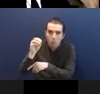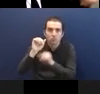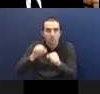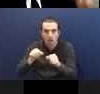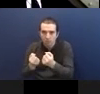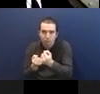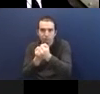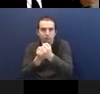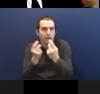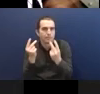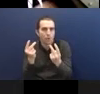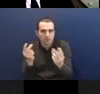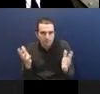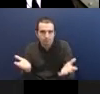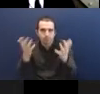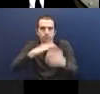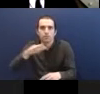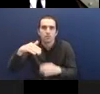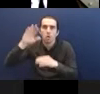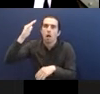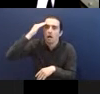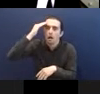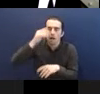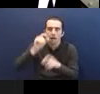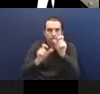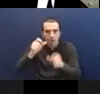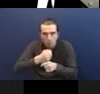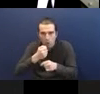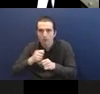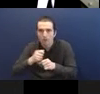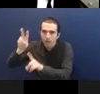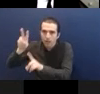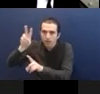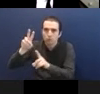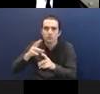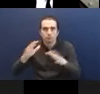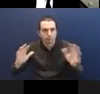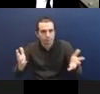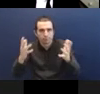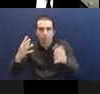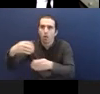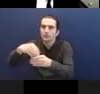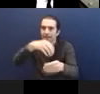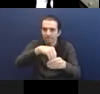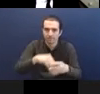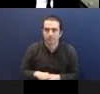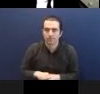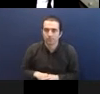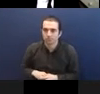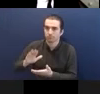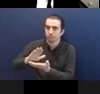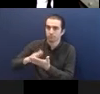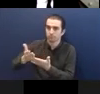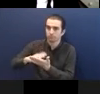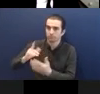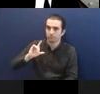and it's interesting that from those small classrooms that were made for 3 to 6 year olds, spreading from the